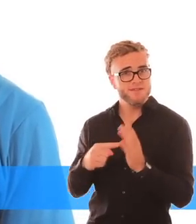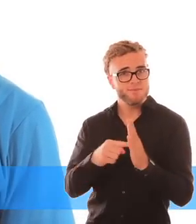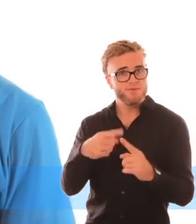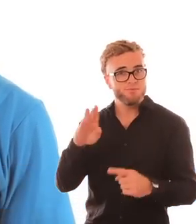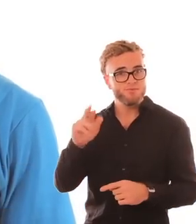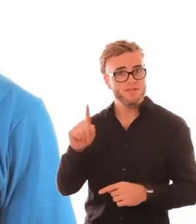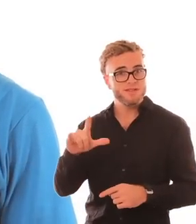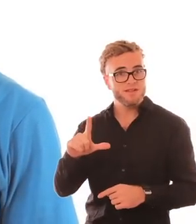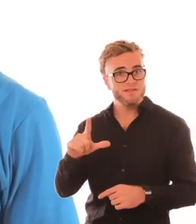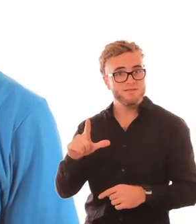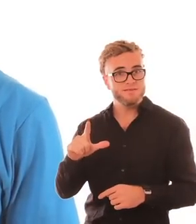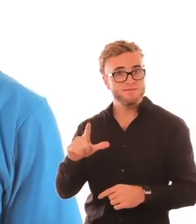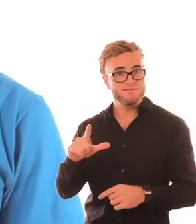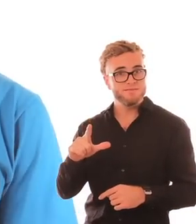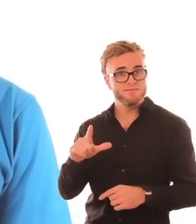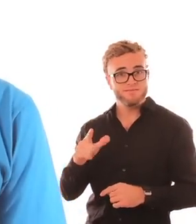with Drums.